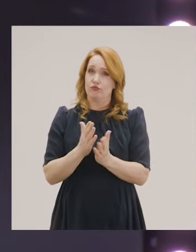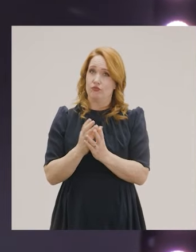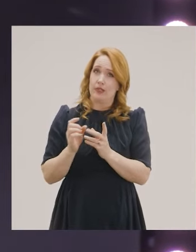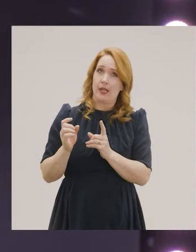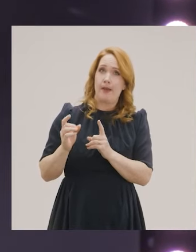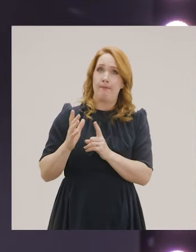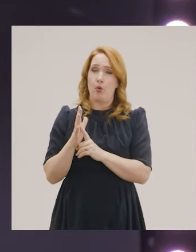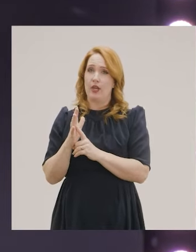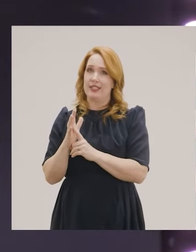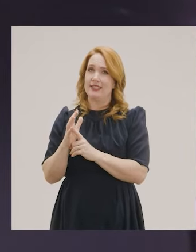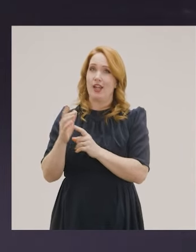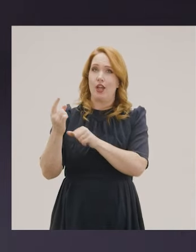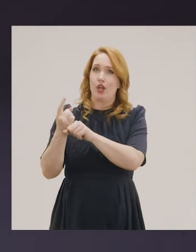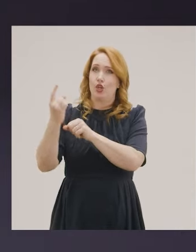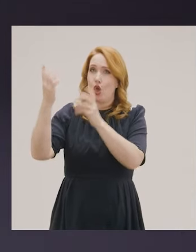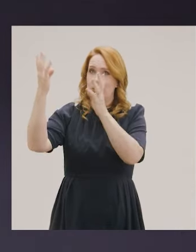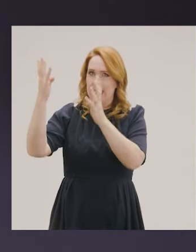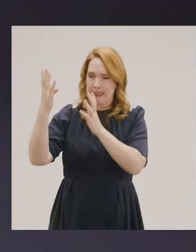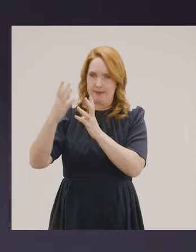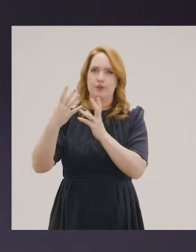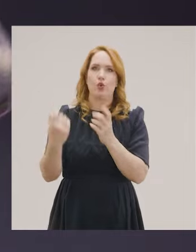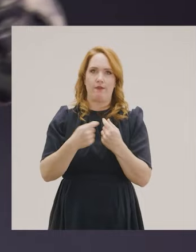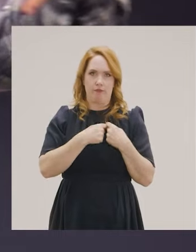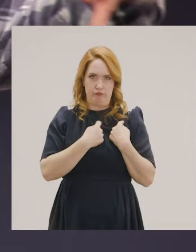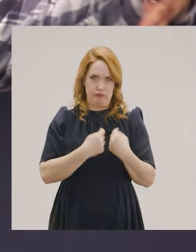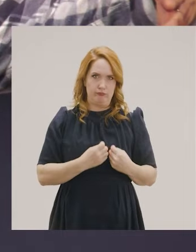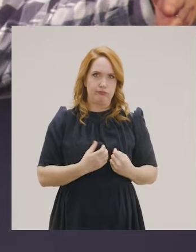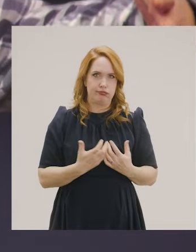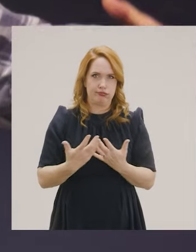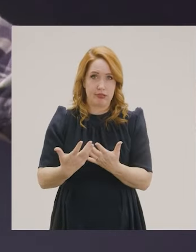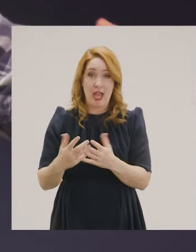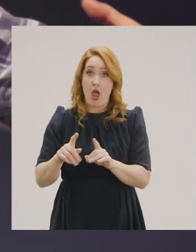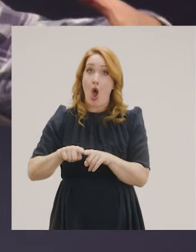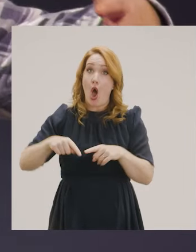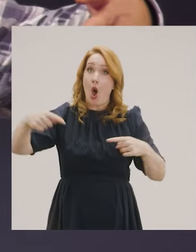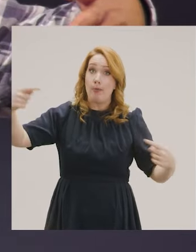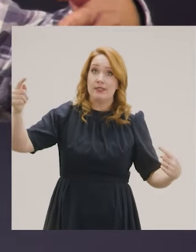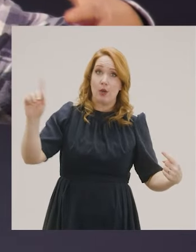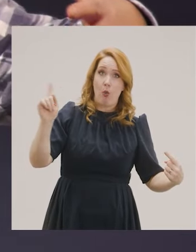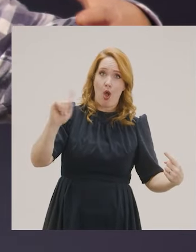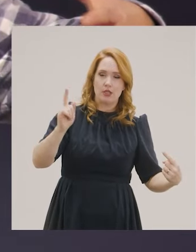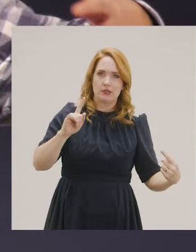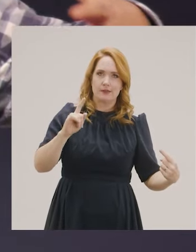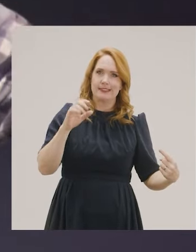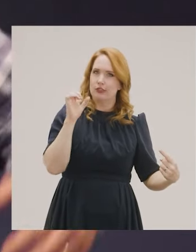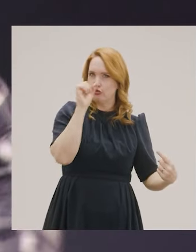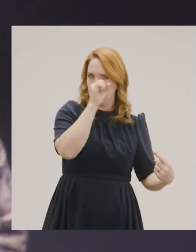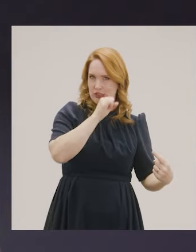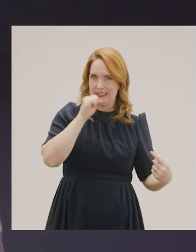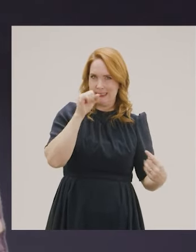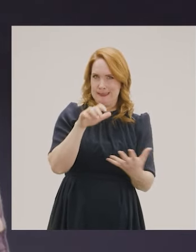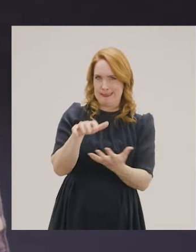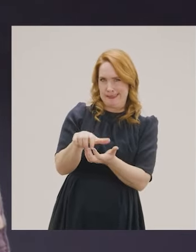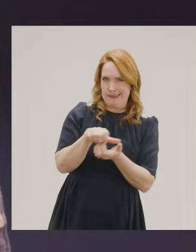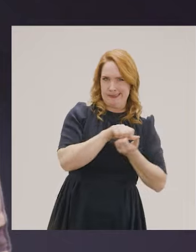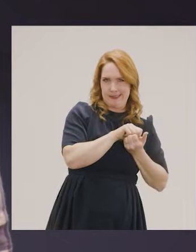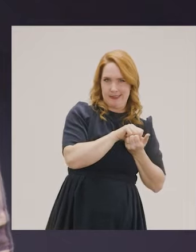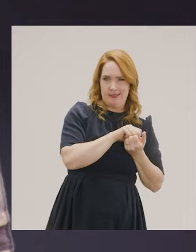just as radical generosity is part of the kingdom, greed is the antithesis to the things of